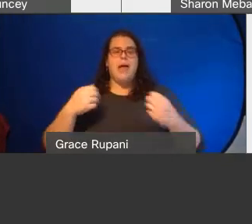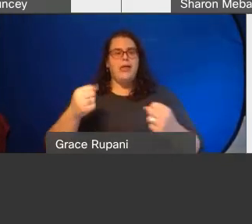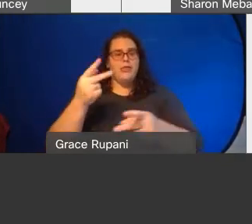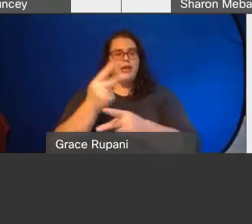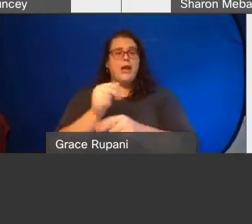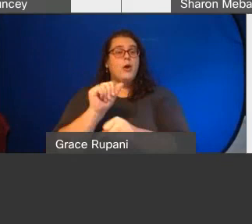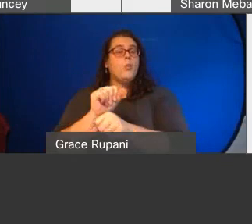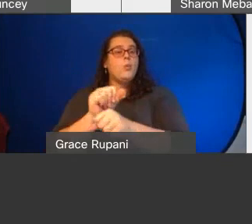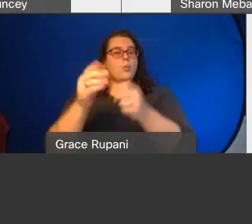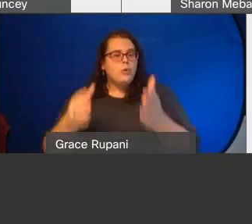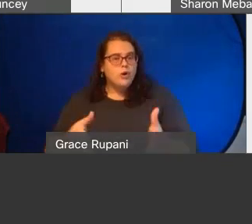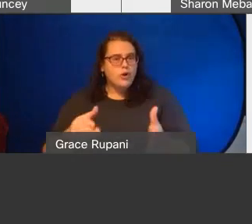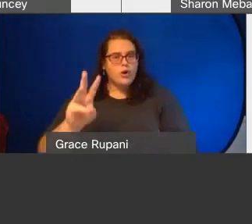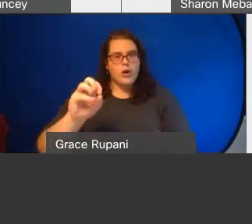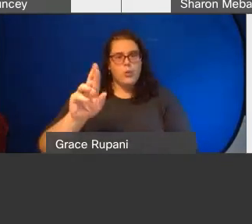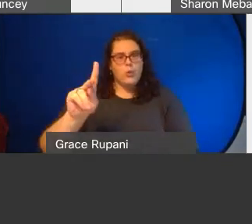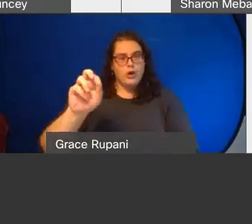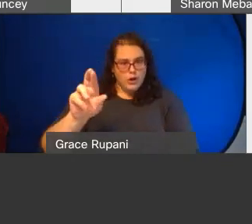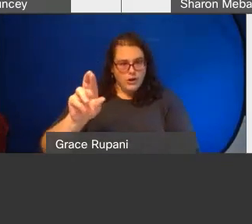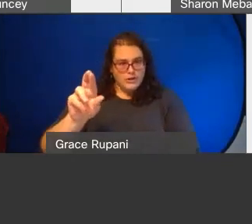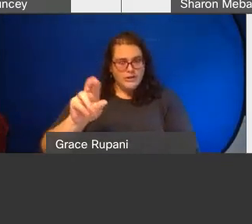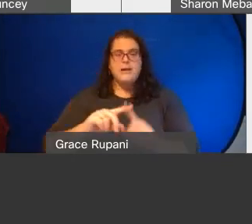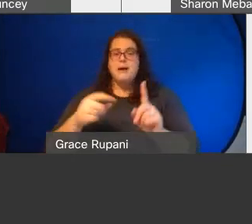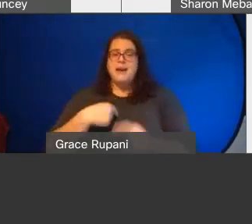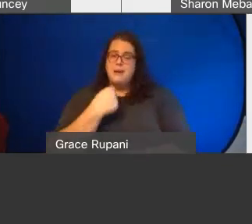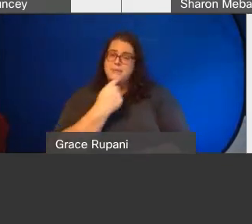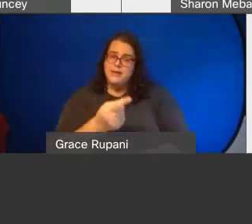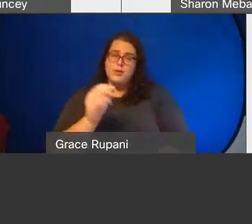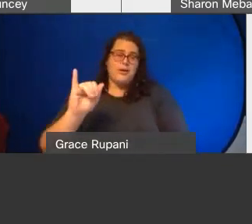So what I'm saying to you is the ICFs are licensed and the